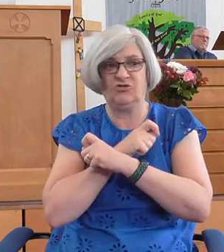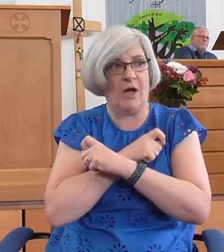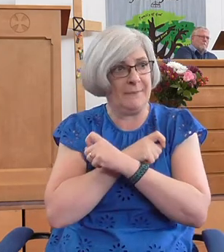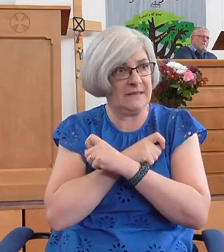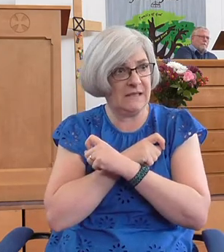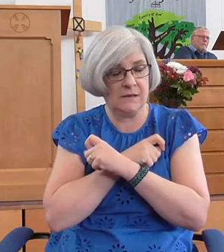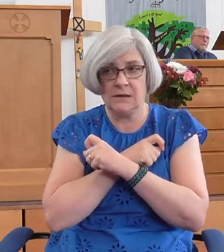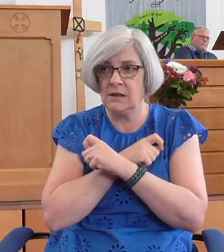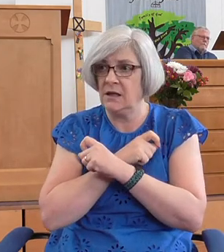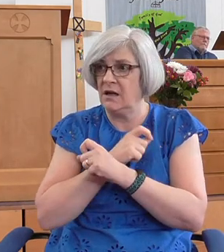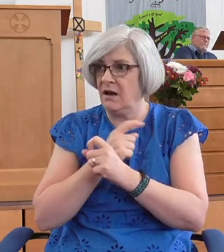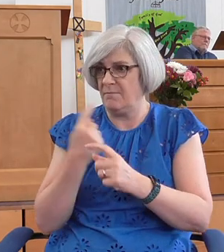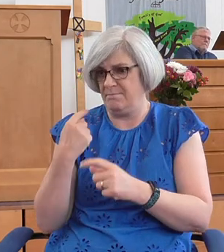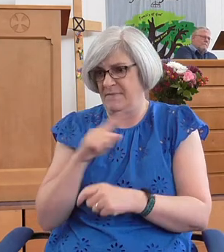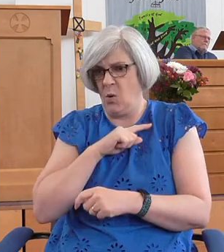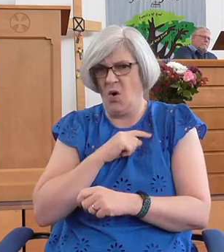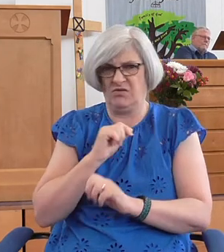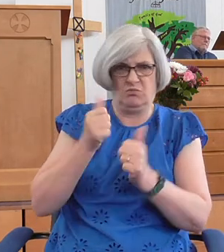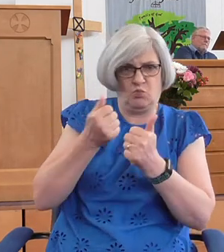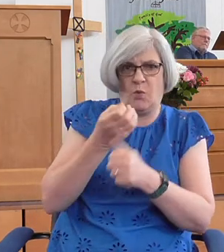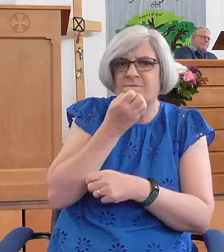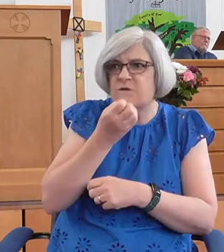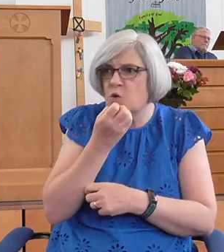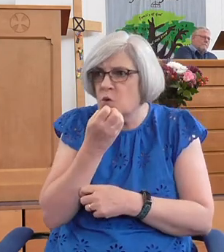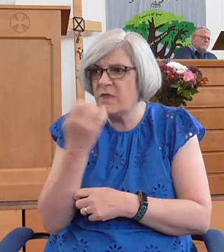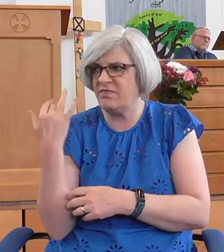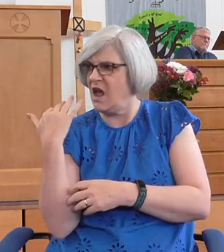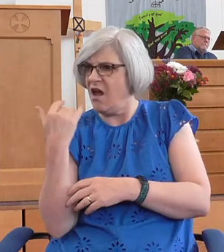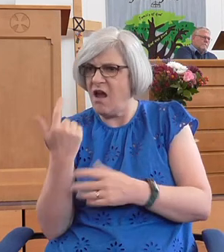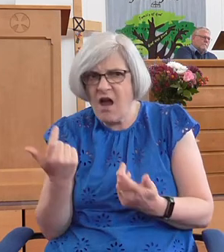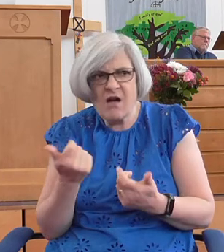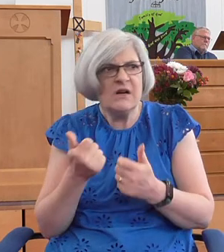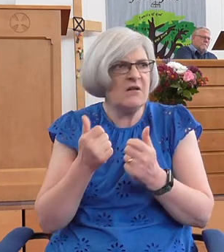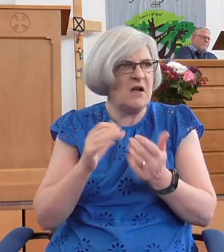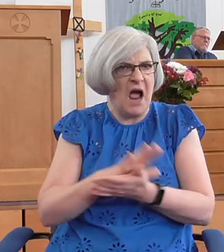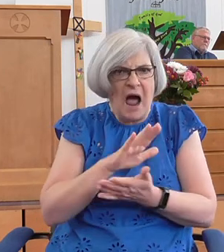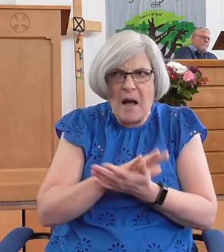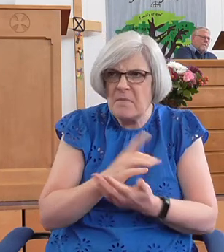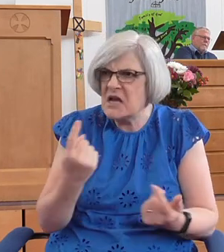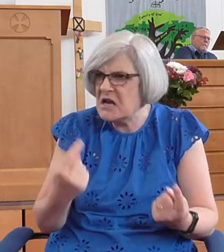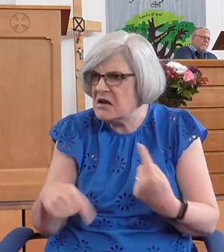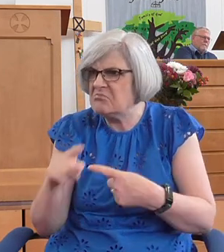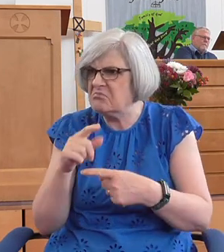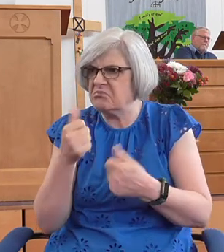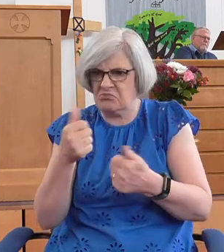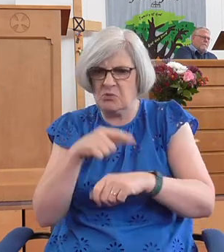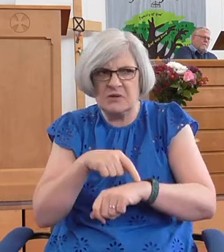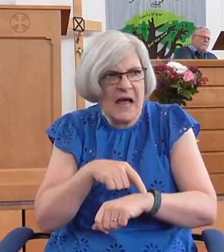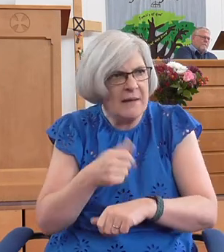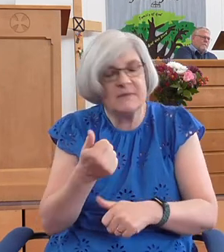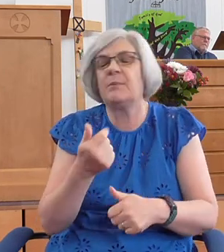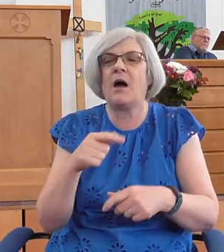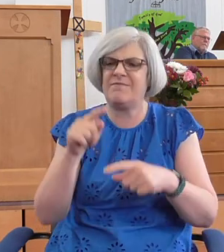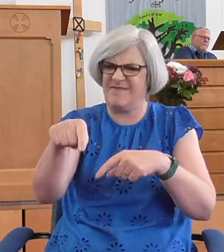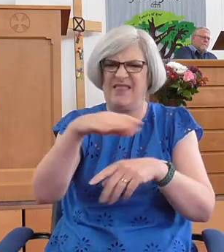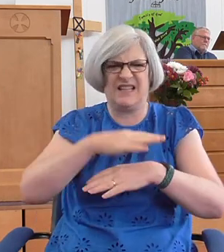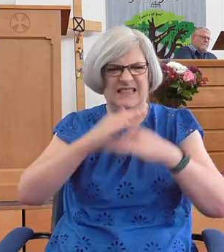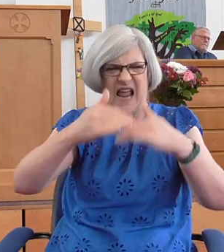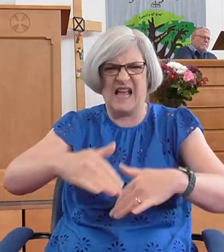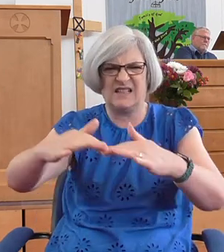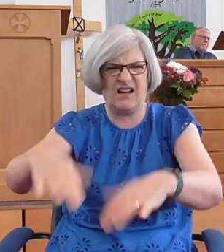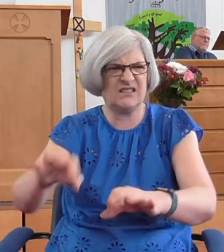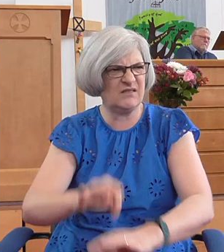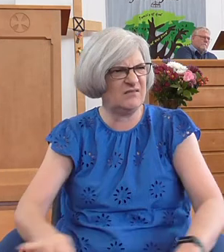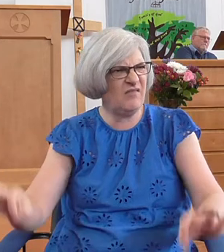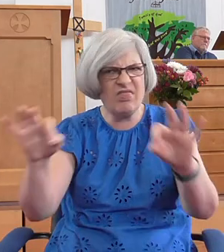only got a certain kind of food or very, you know, not something that they were used to. But actually, in the Bible, there is also a